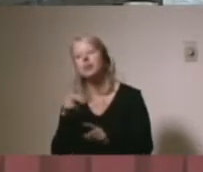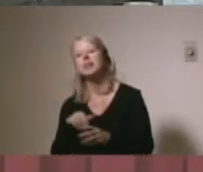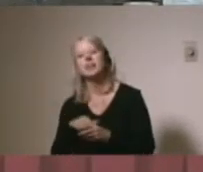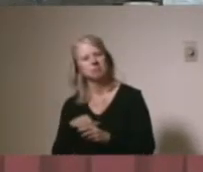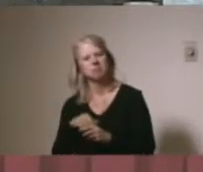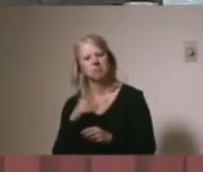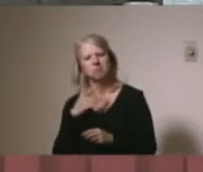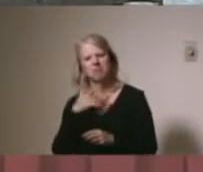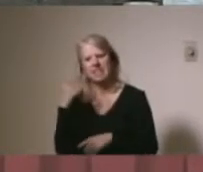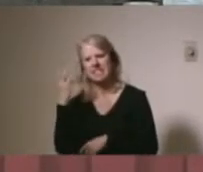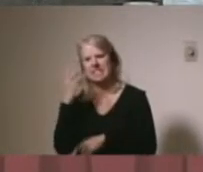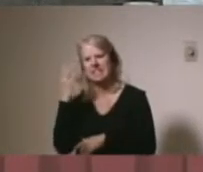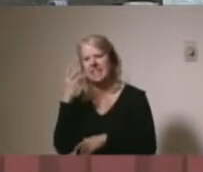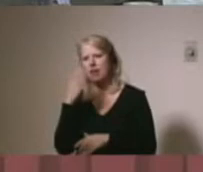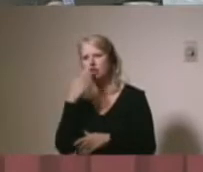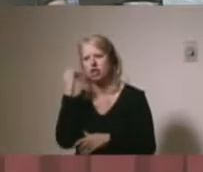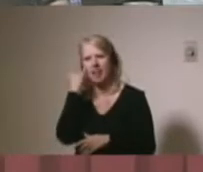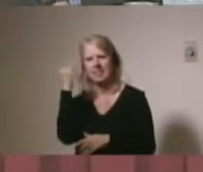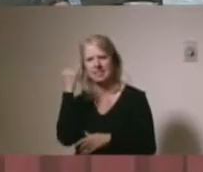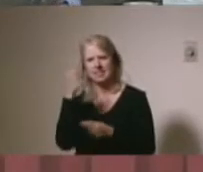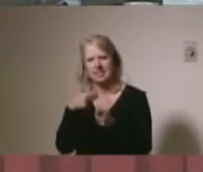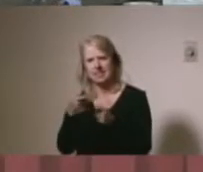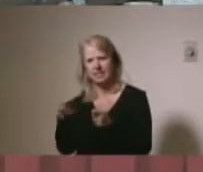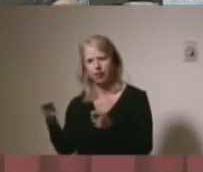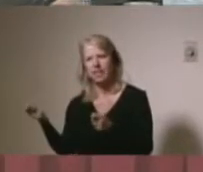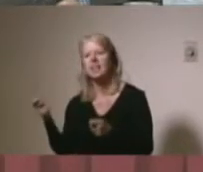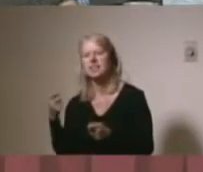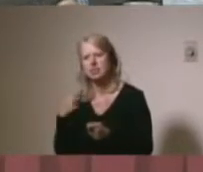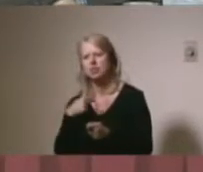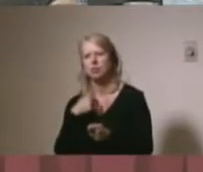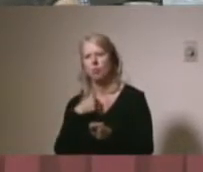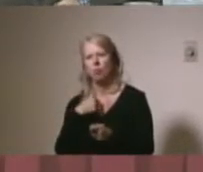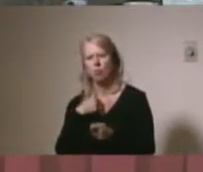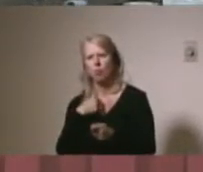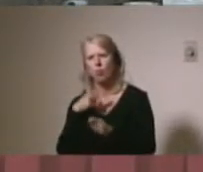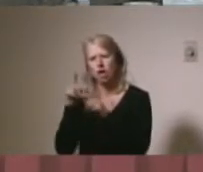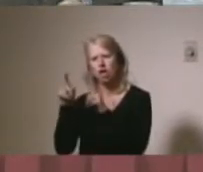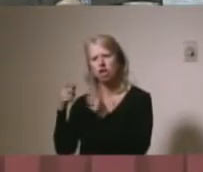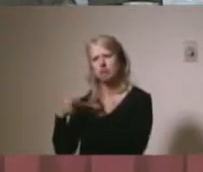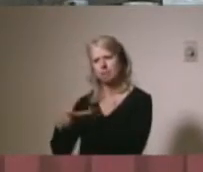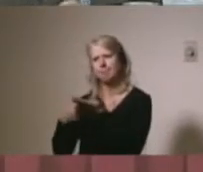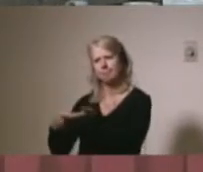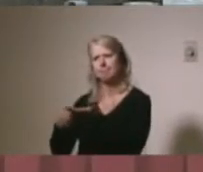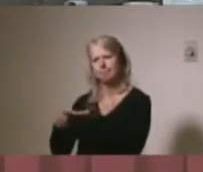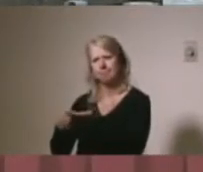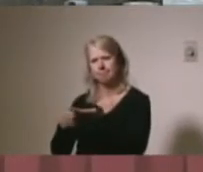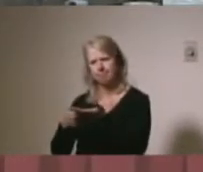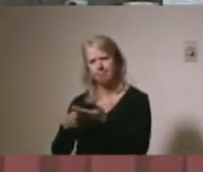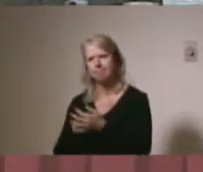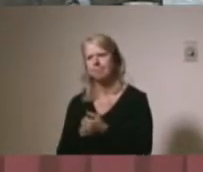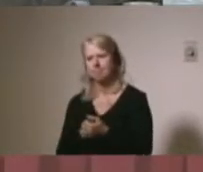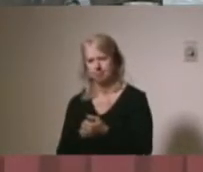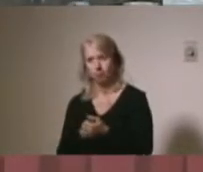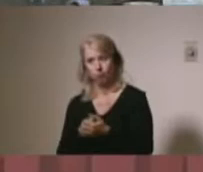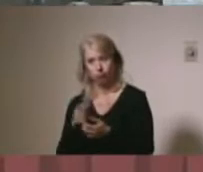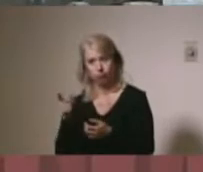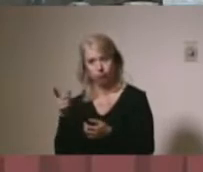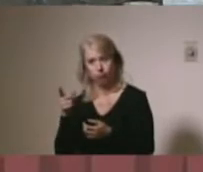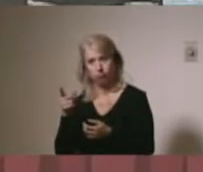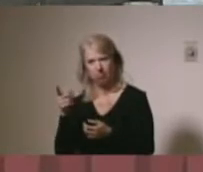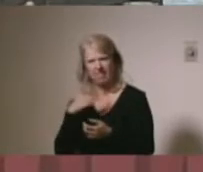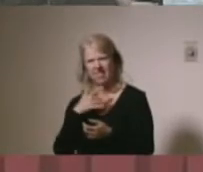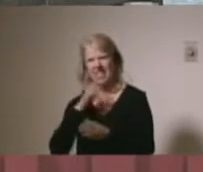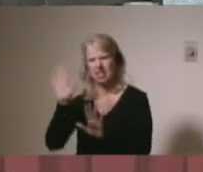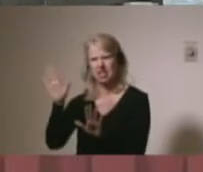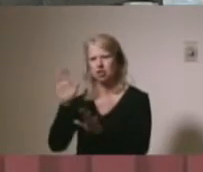think a 6-day delivery is a good idea, and we're asking the question: is it actually, is it too